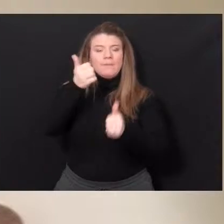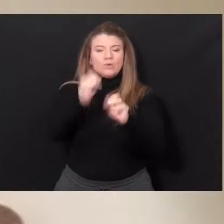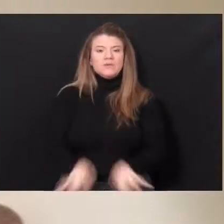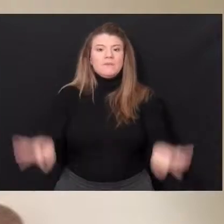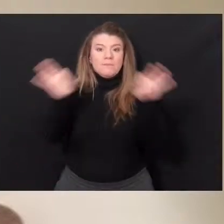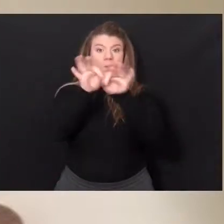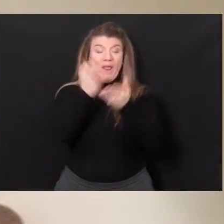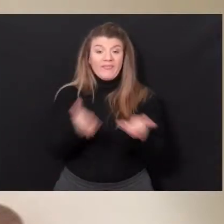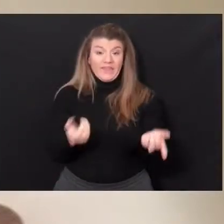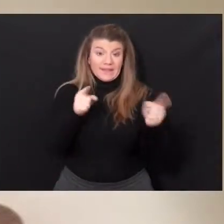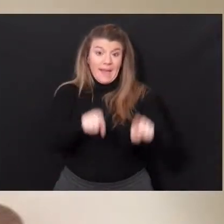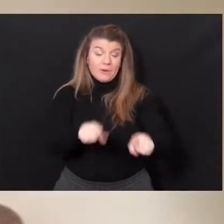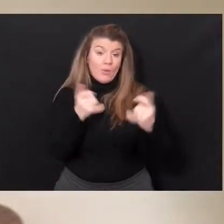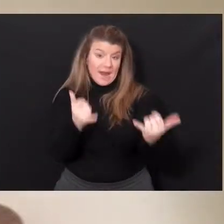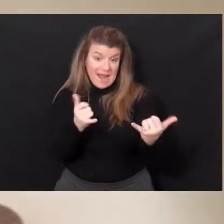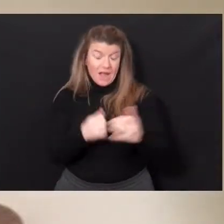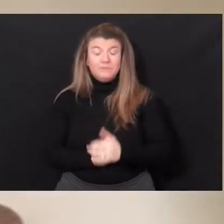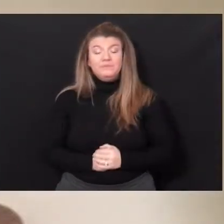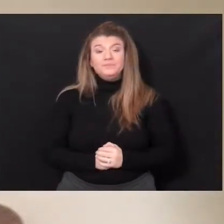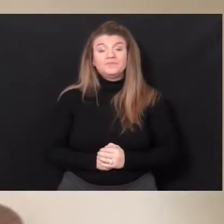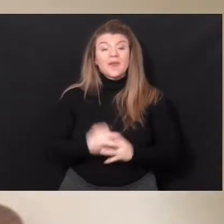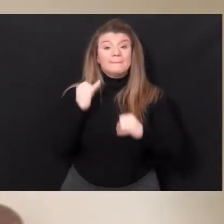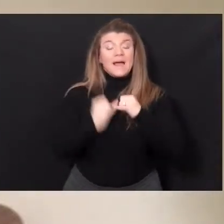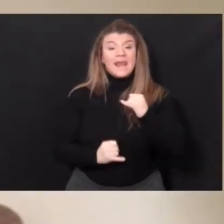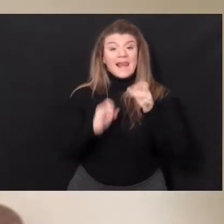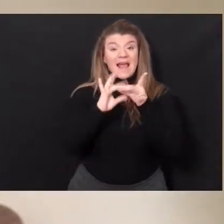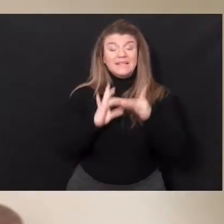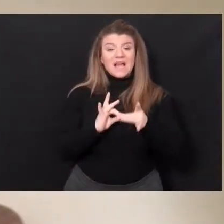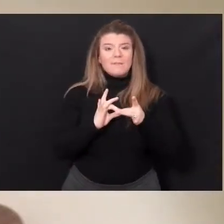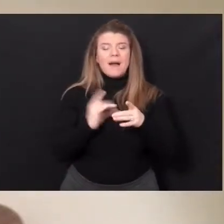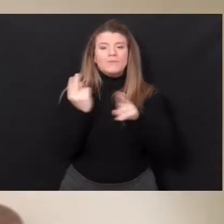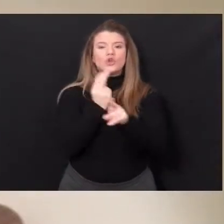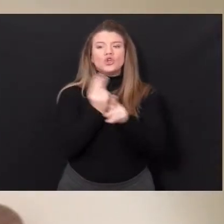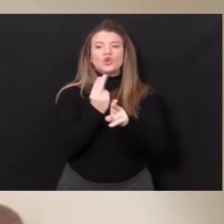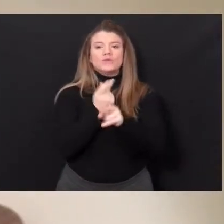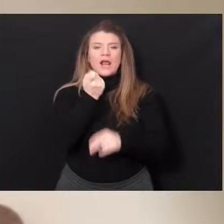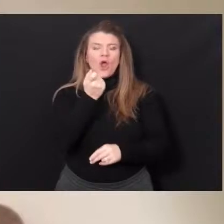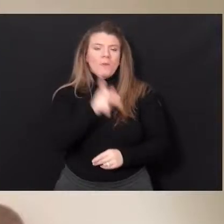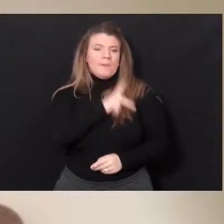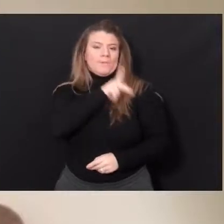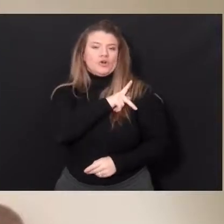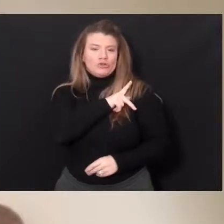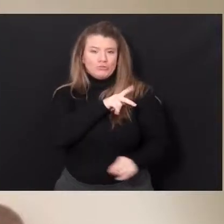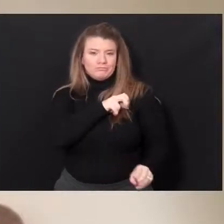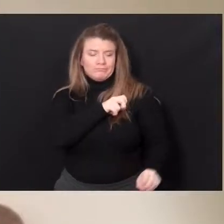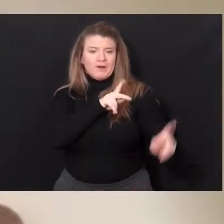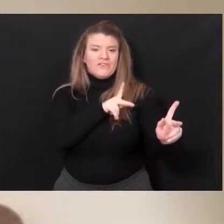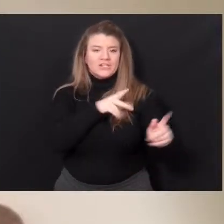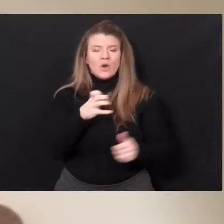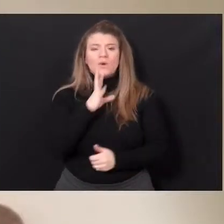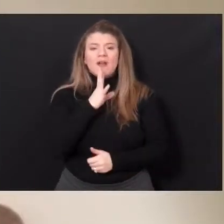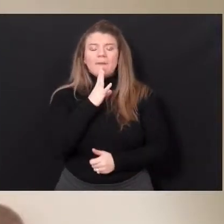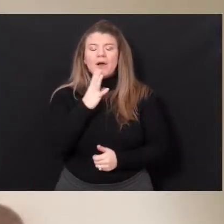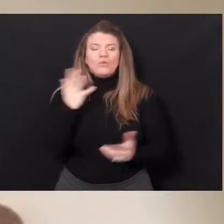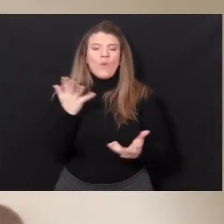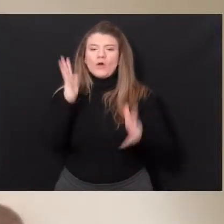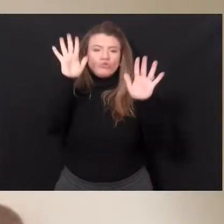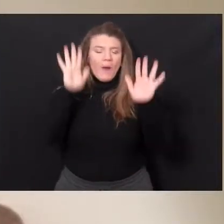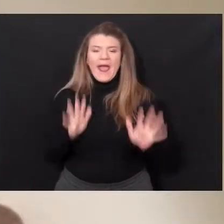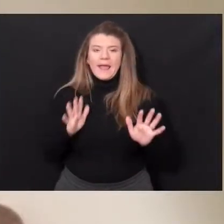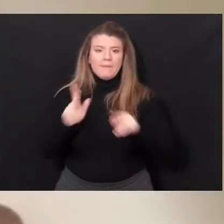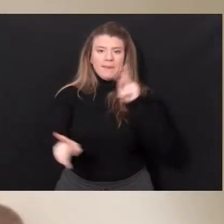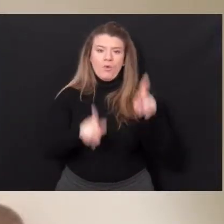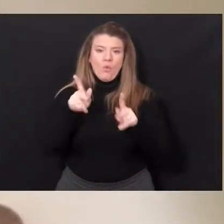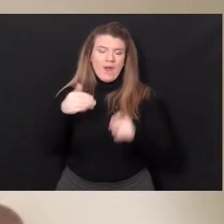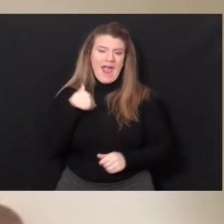thing that's going on. And then last thing, Governor, I'm going to use a point of personal privilege here and just talk about what great people